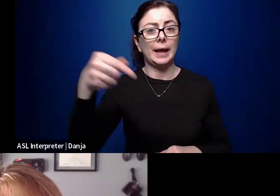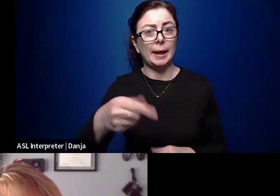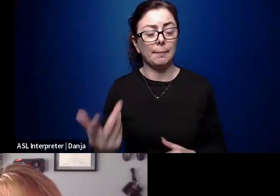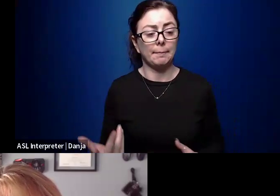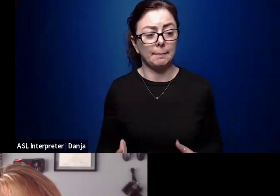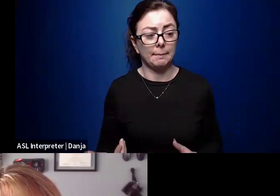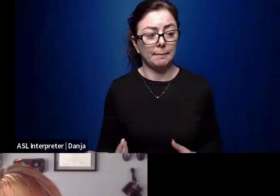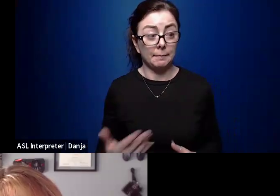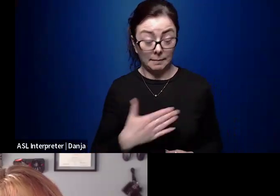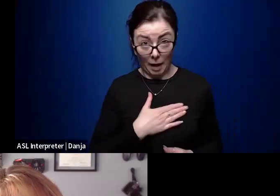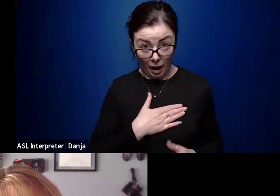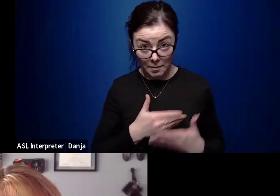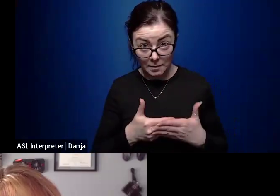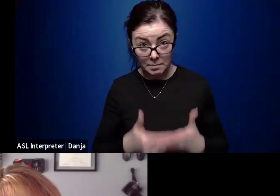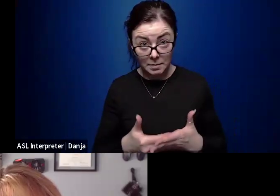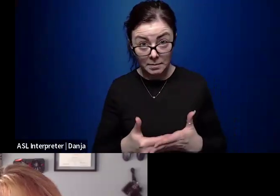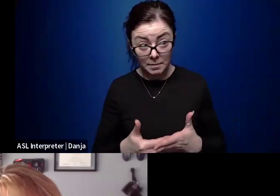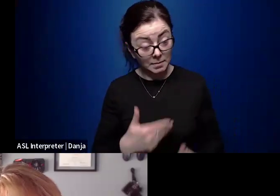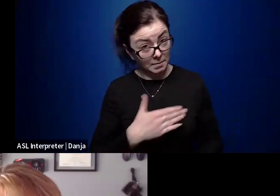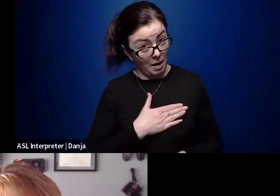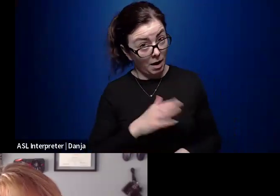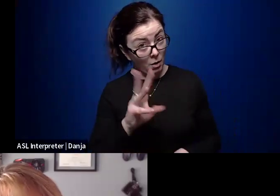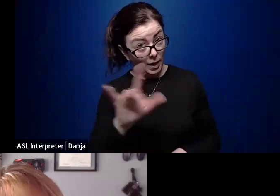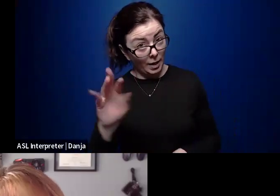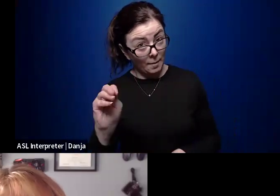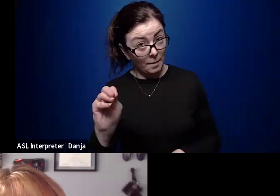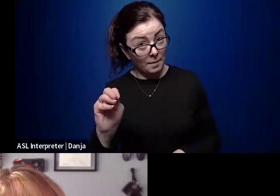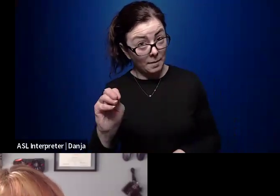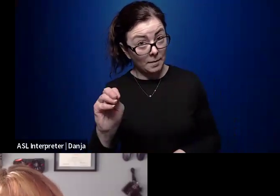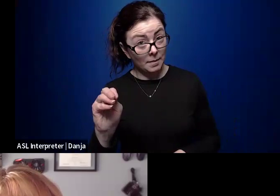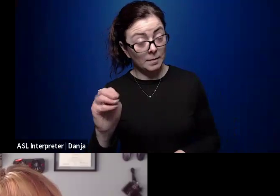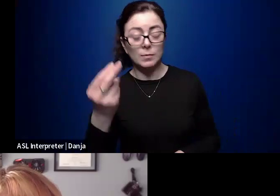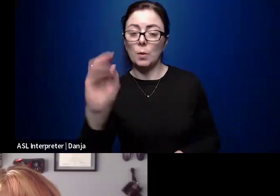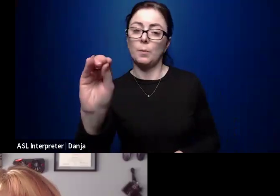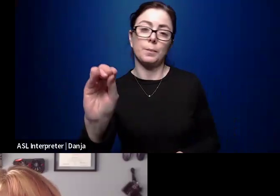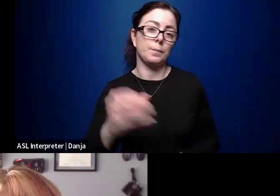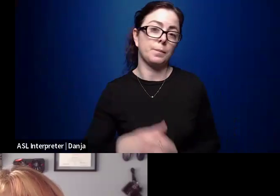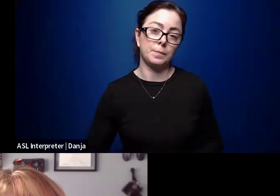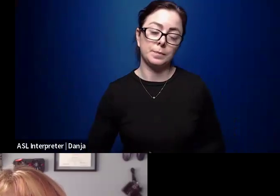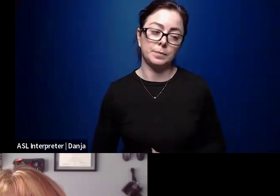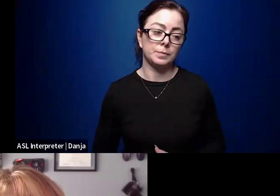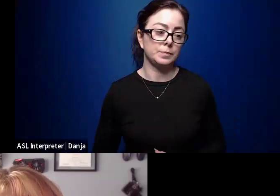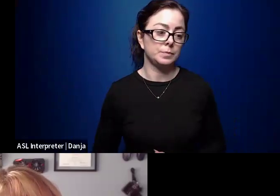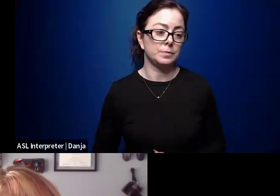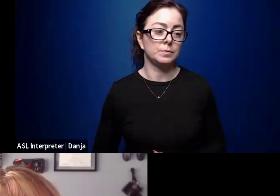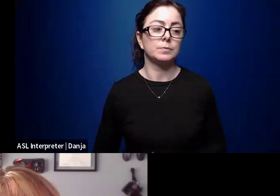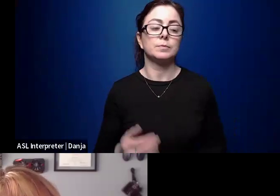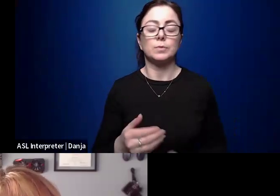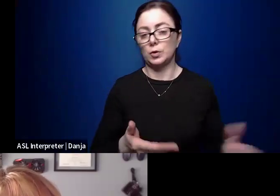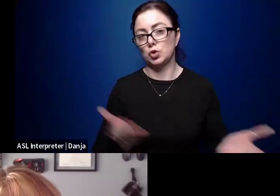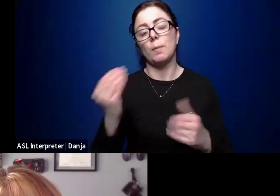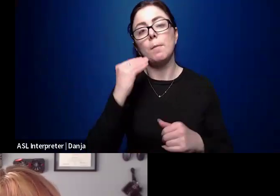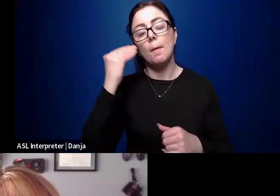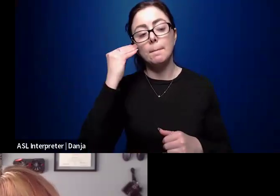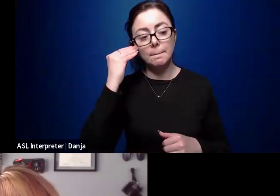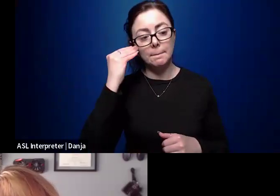My baby? My William? No. So I took him home,